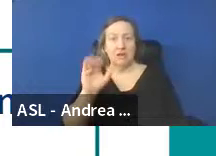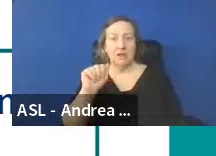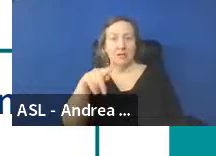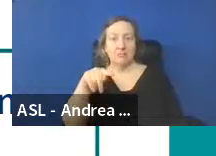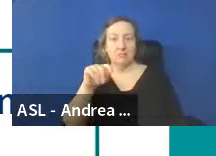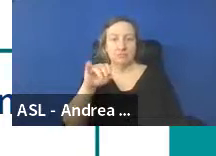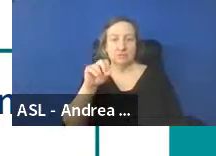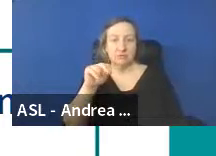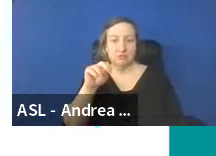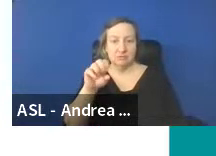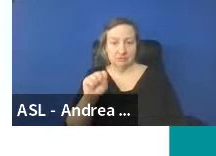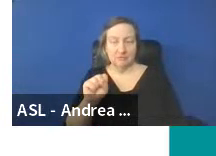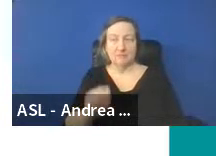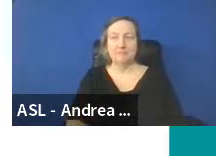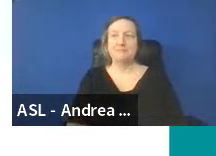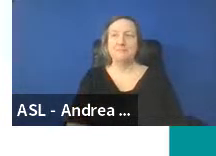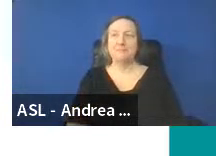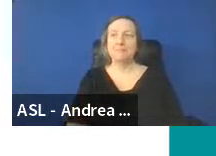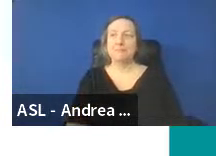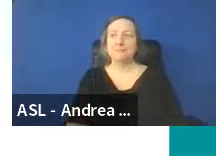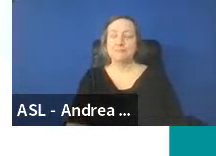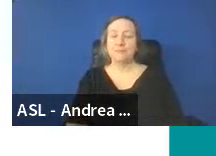ibr.news/captions.